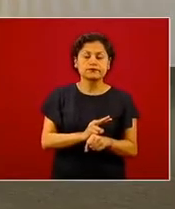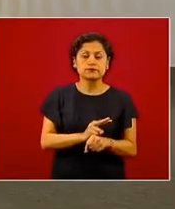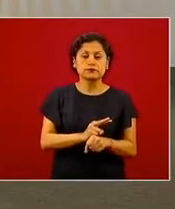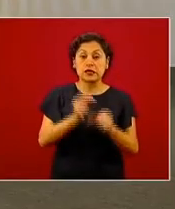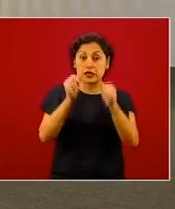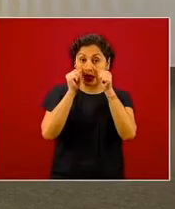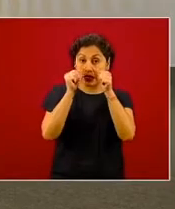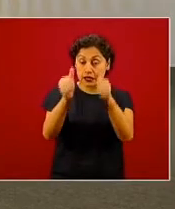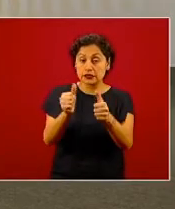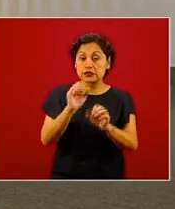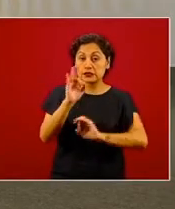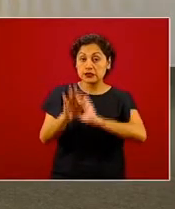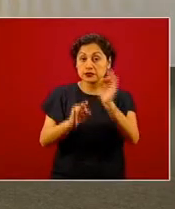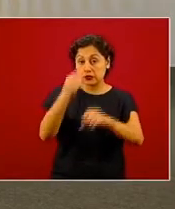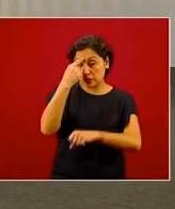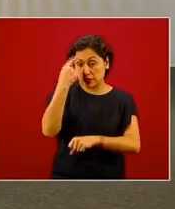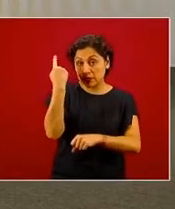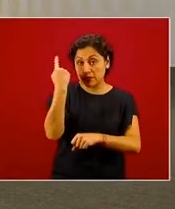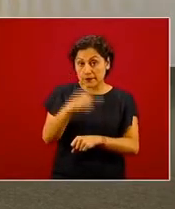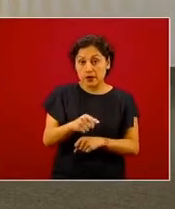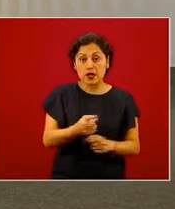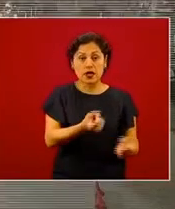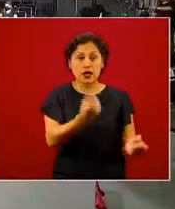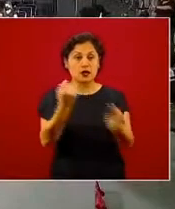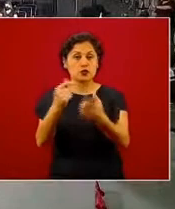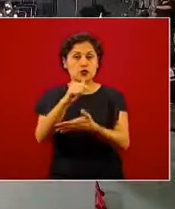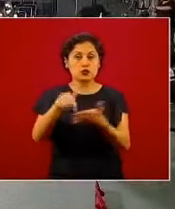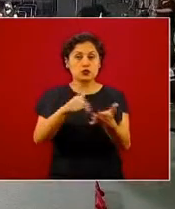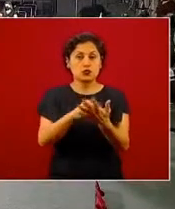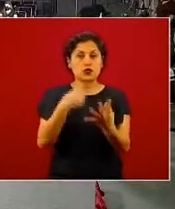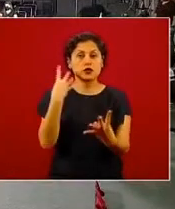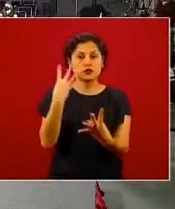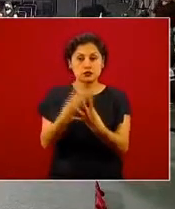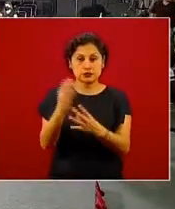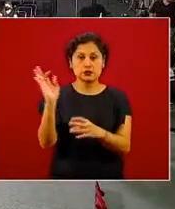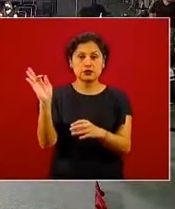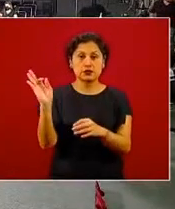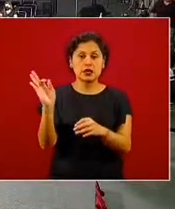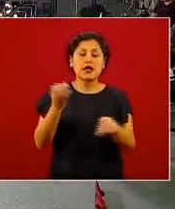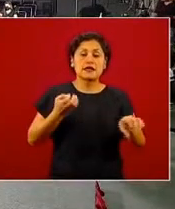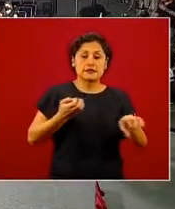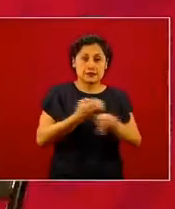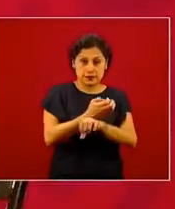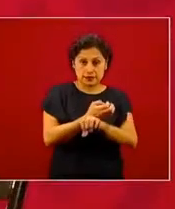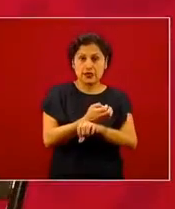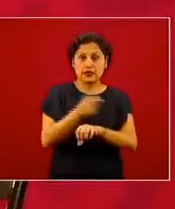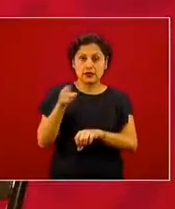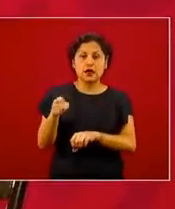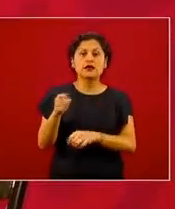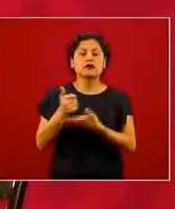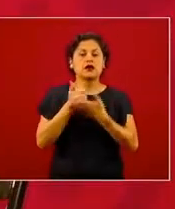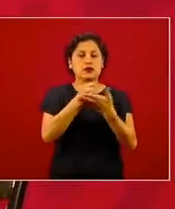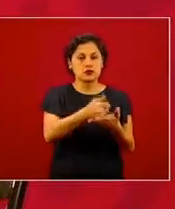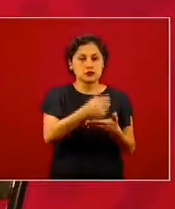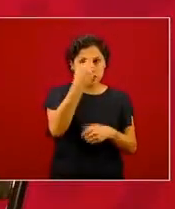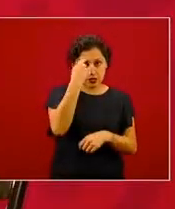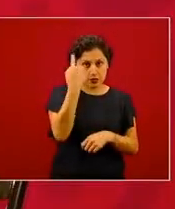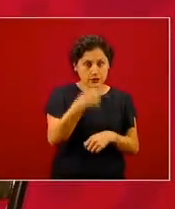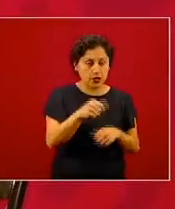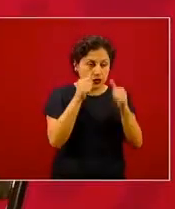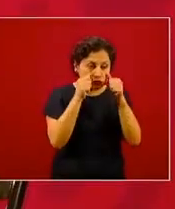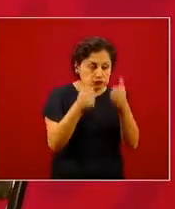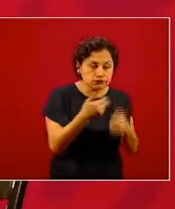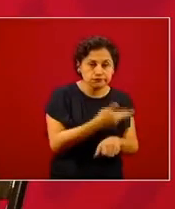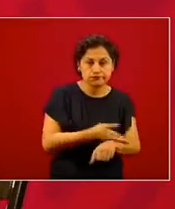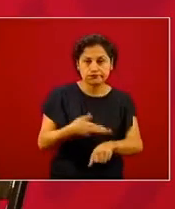has reported where there have been outbreaks in state prisons. Any outbreaks that were federal, we considered along